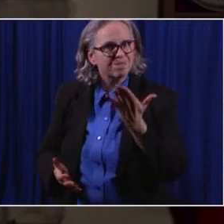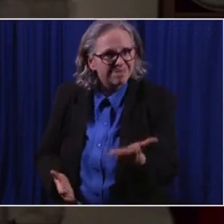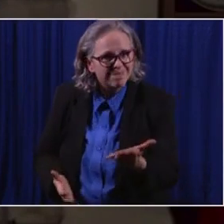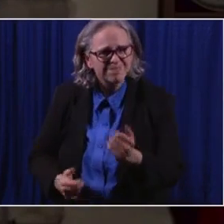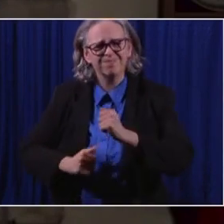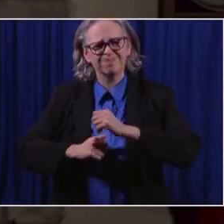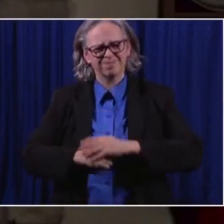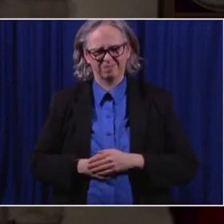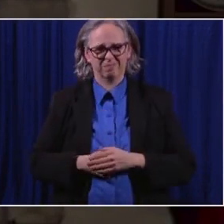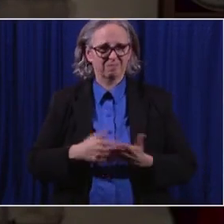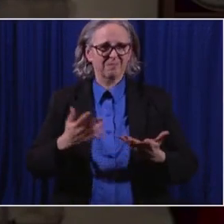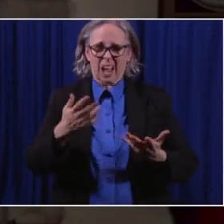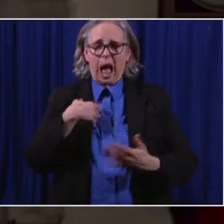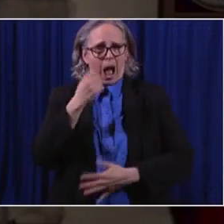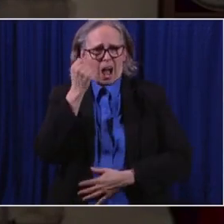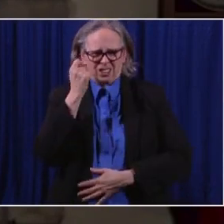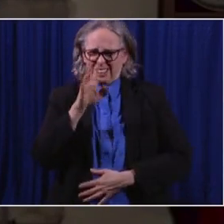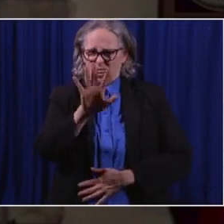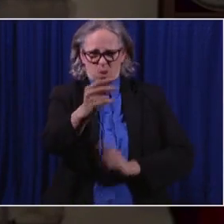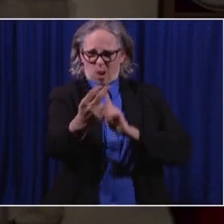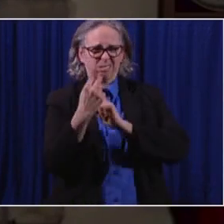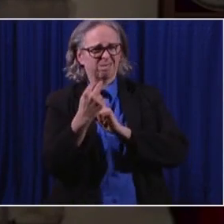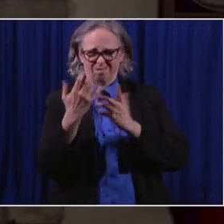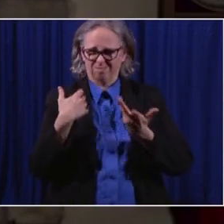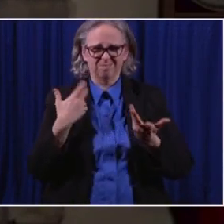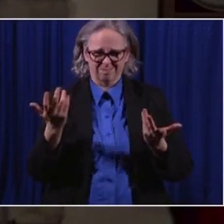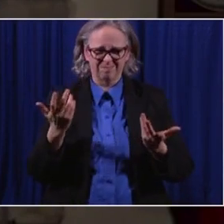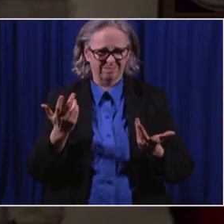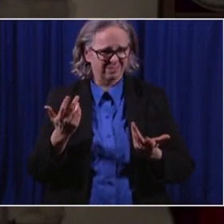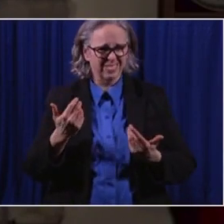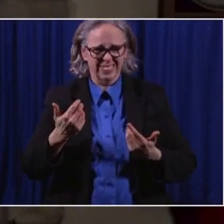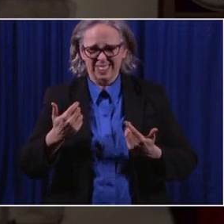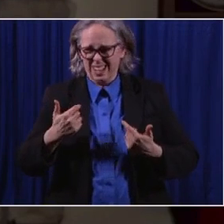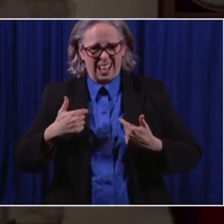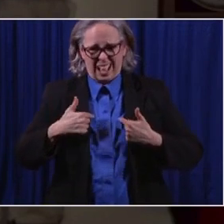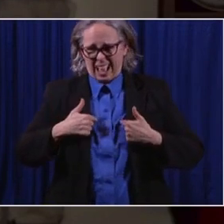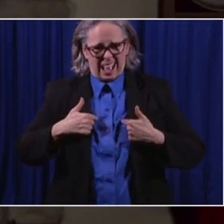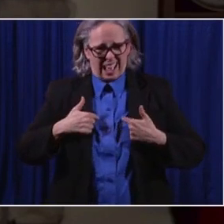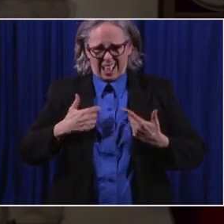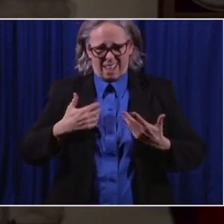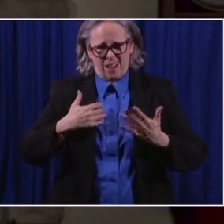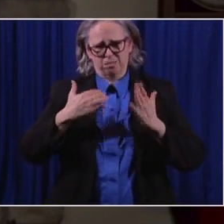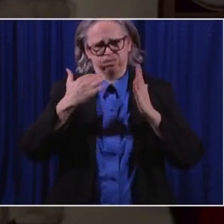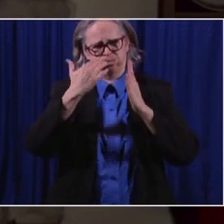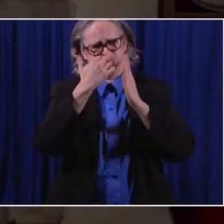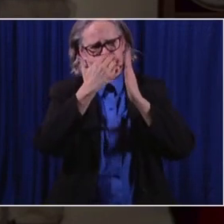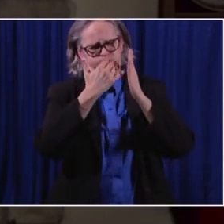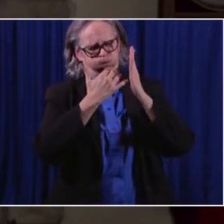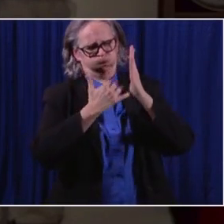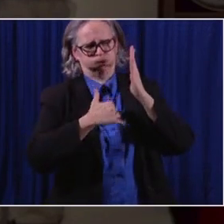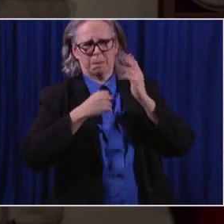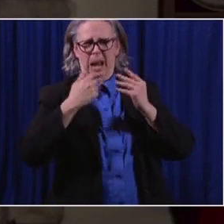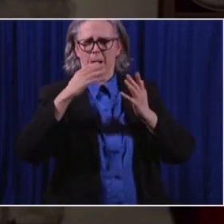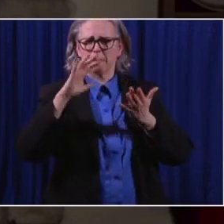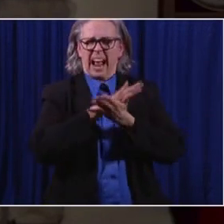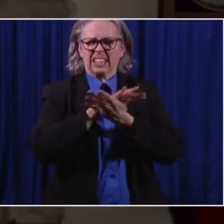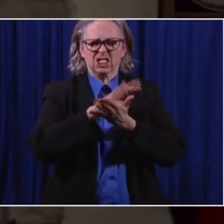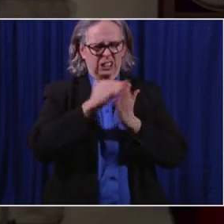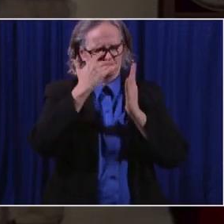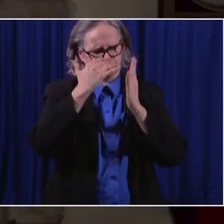I understand it. Look, I've got a list of a couple sheets of people who have contacted